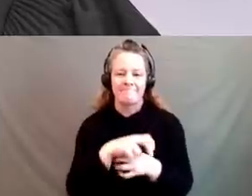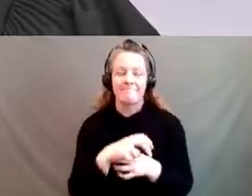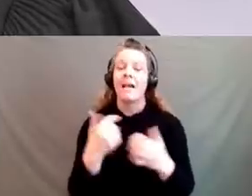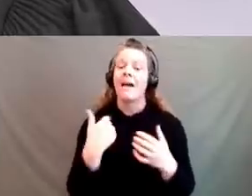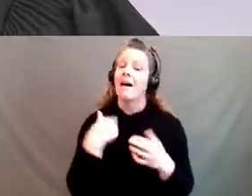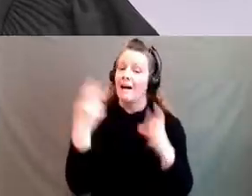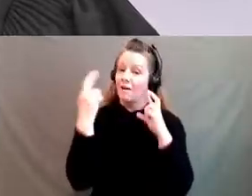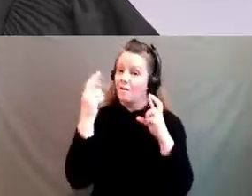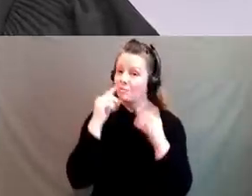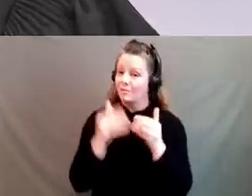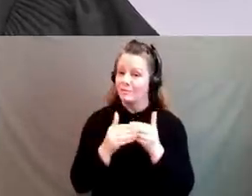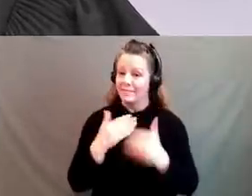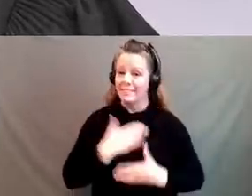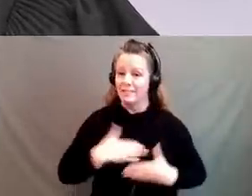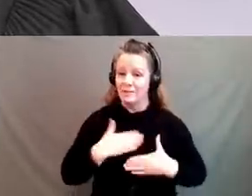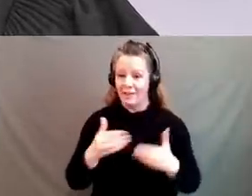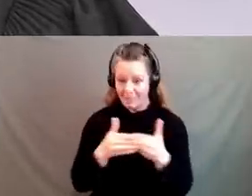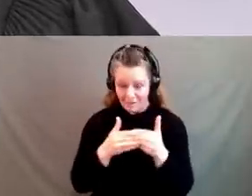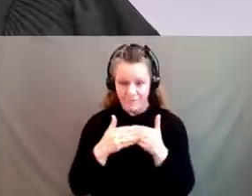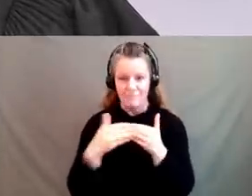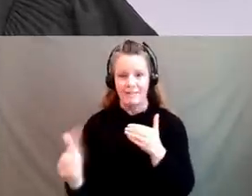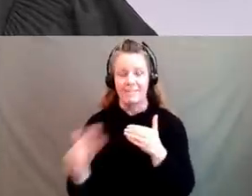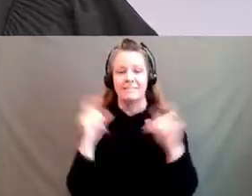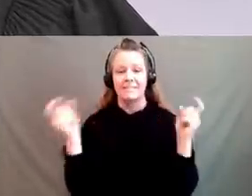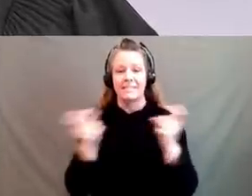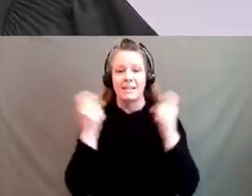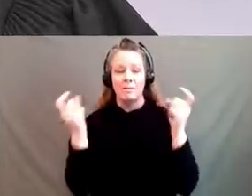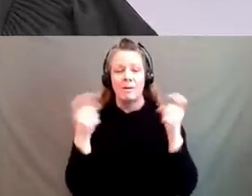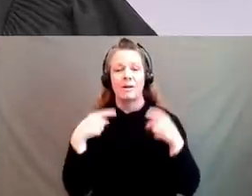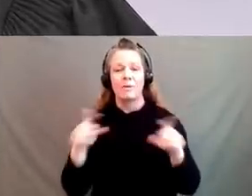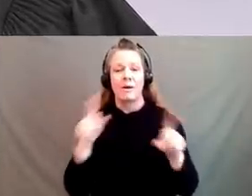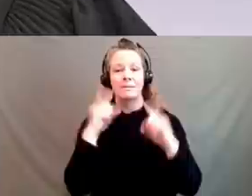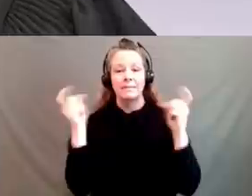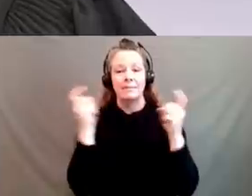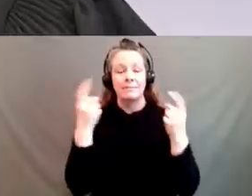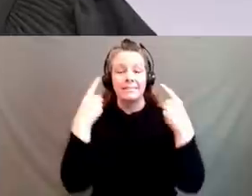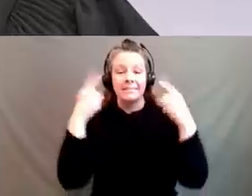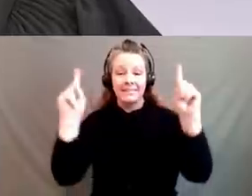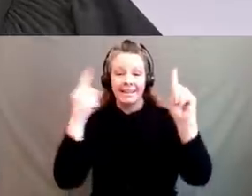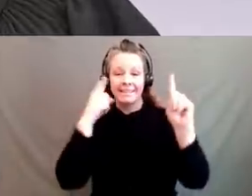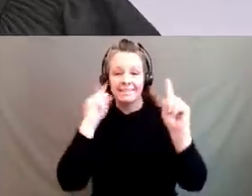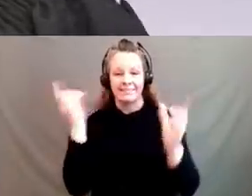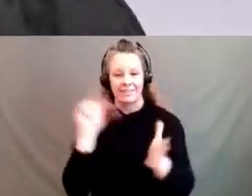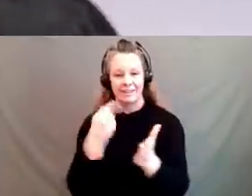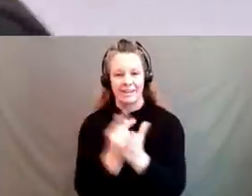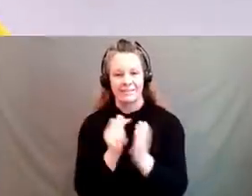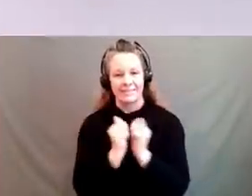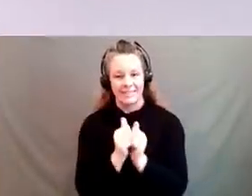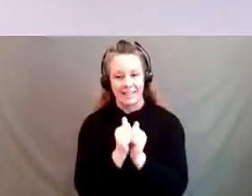of the ceremony as we celebrate the success of our graduates together. Thank you.